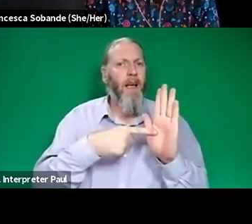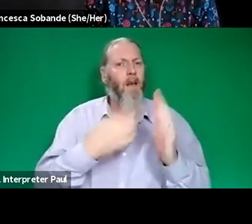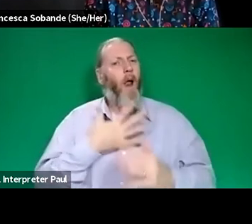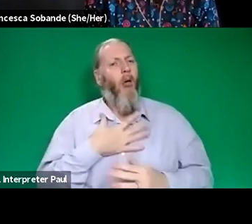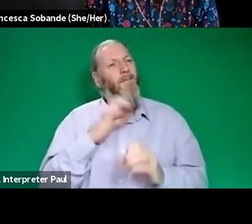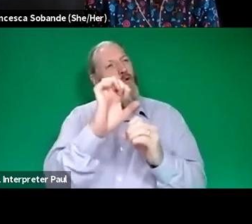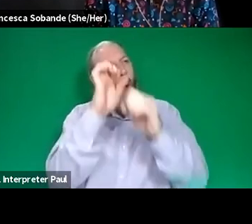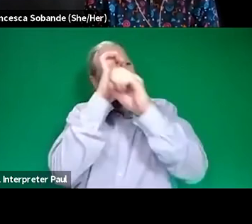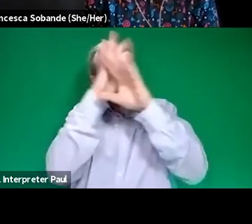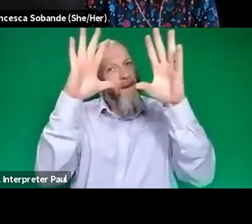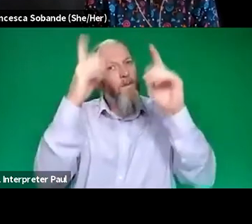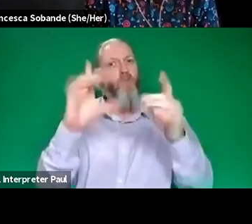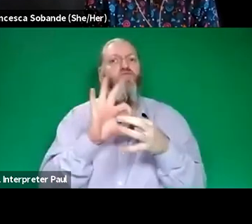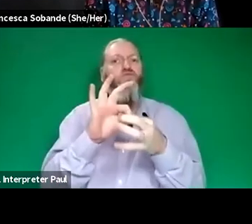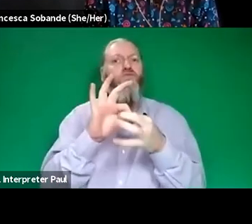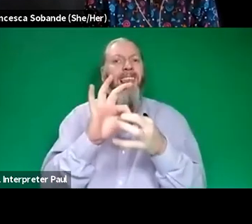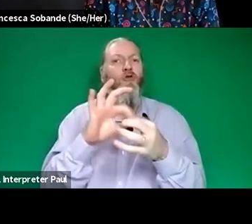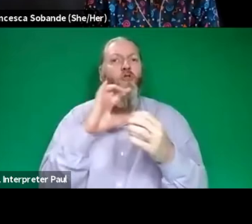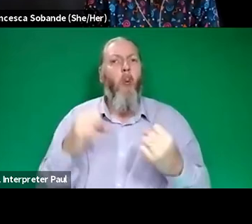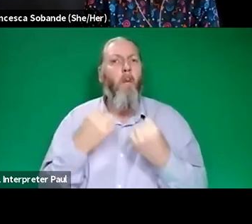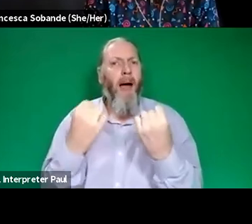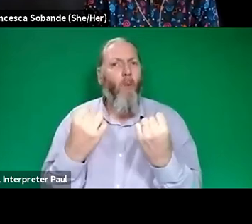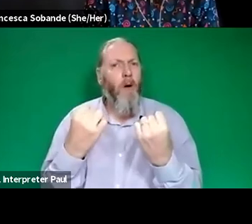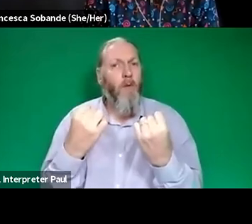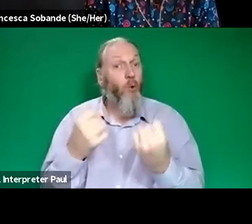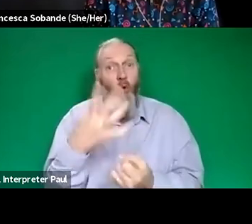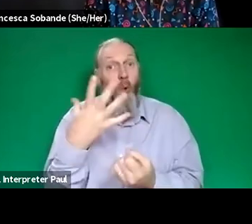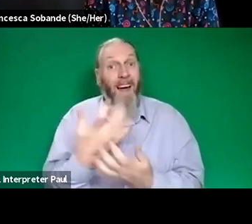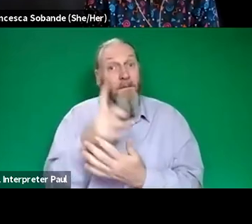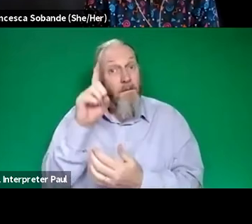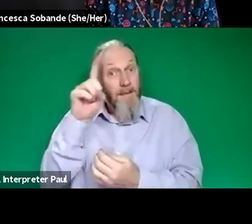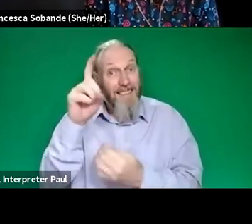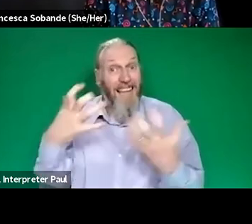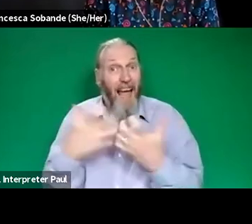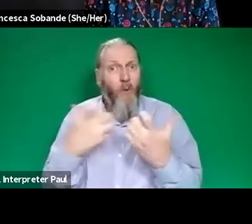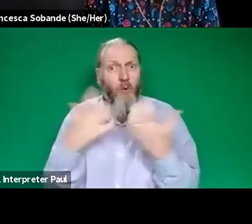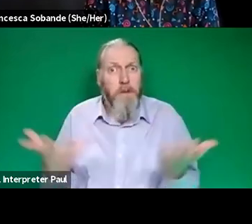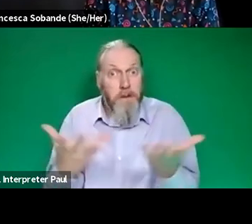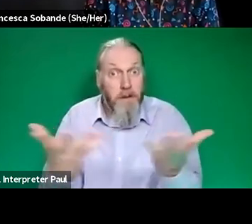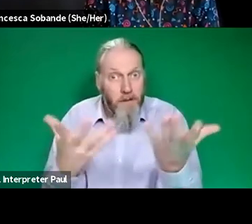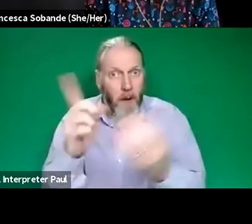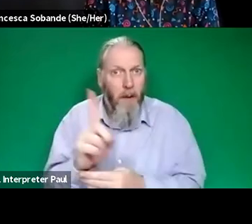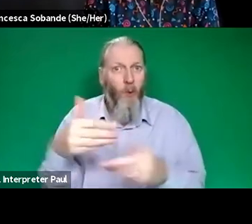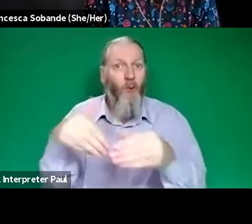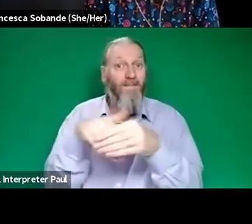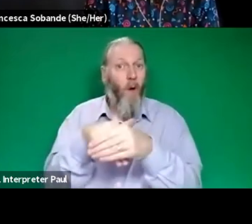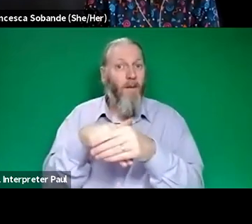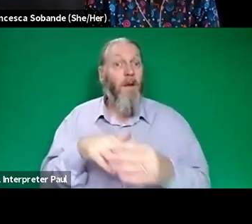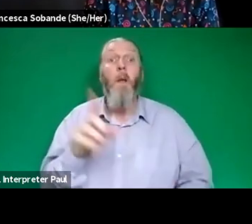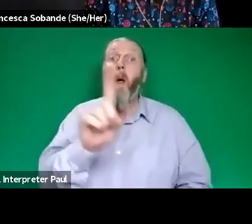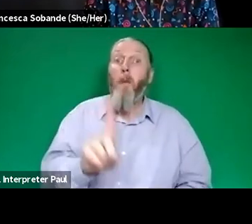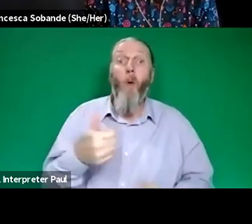tips on how to excite the community into action? Interest is always there, but actually getting communities to act and take up